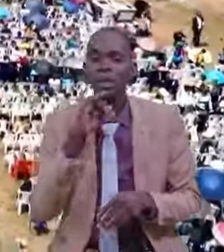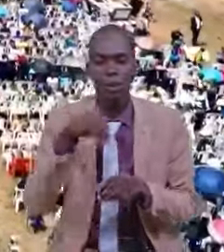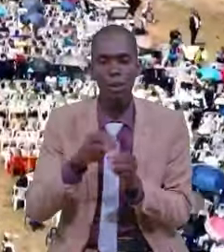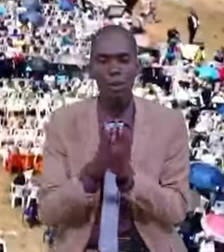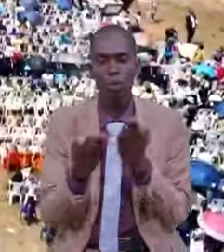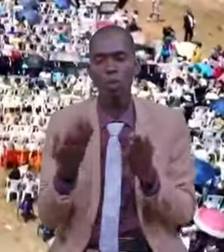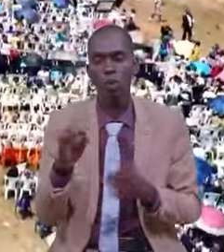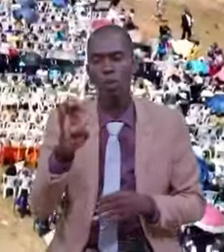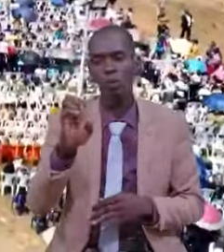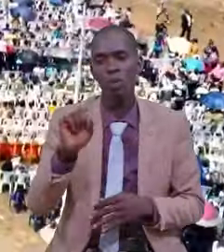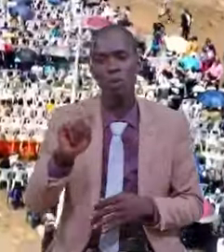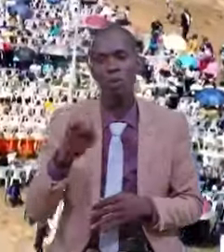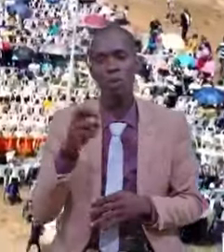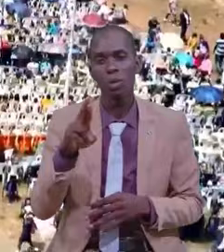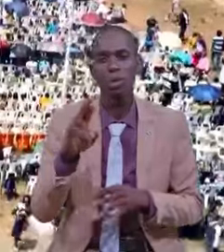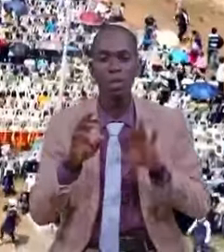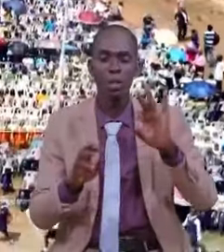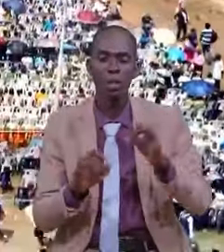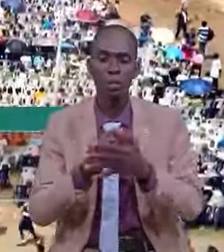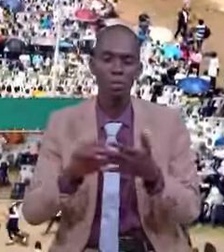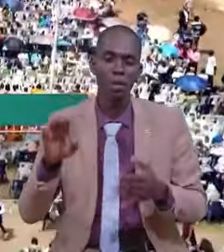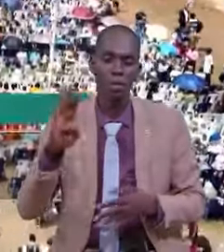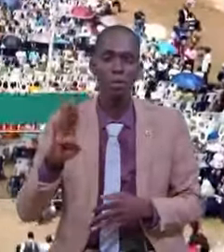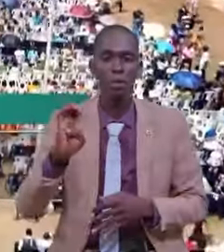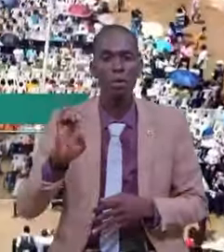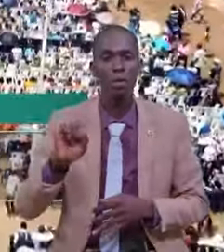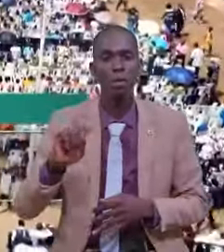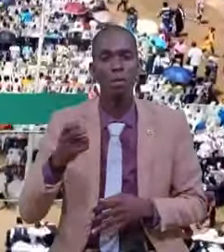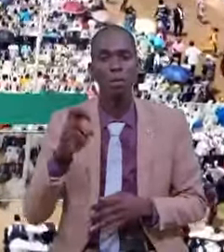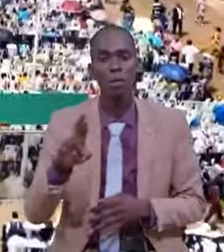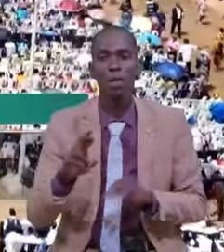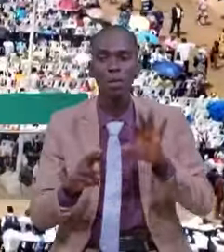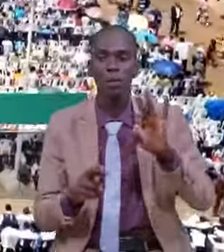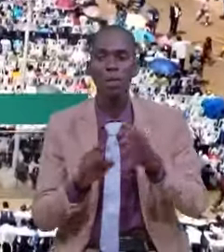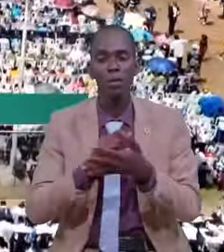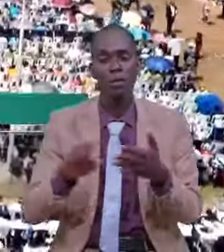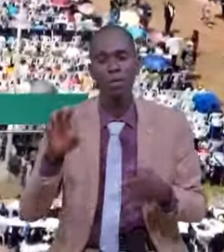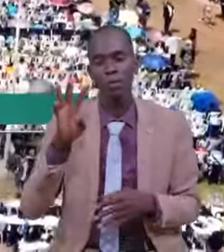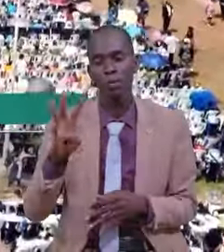9. And I'm reading there from verse 4. Esther chapter 9,